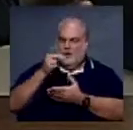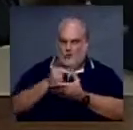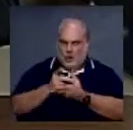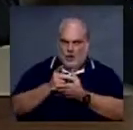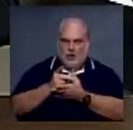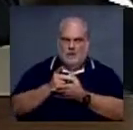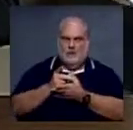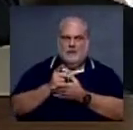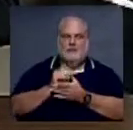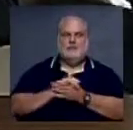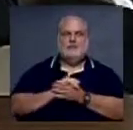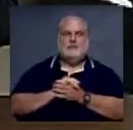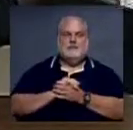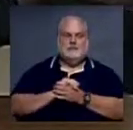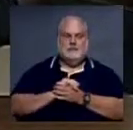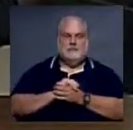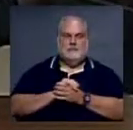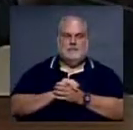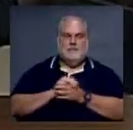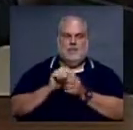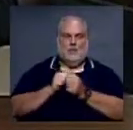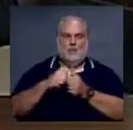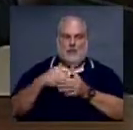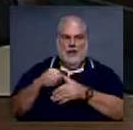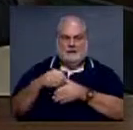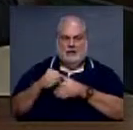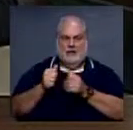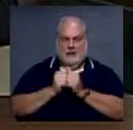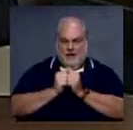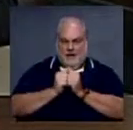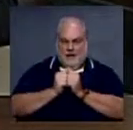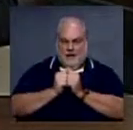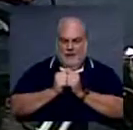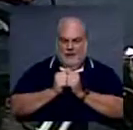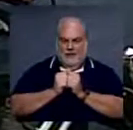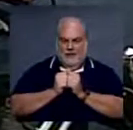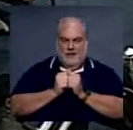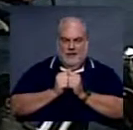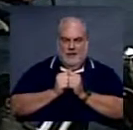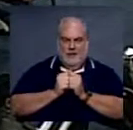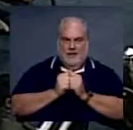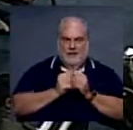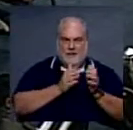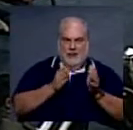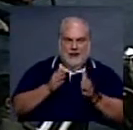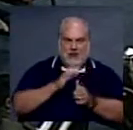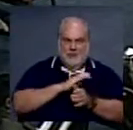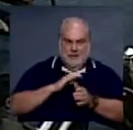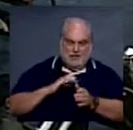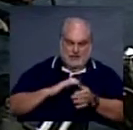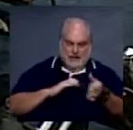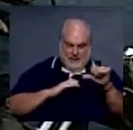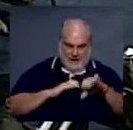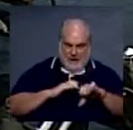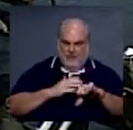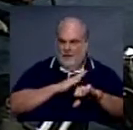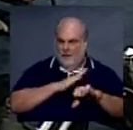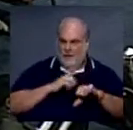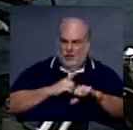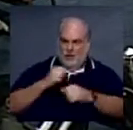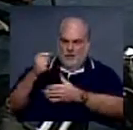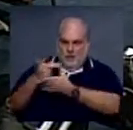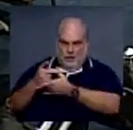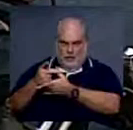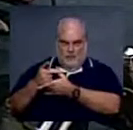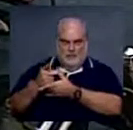Director Hendricks, Oh, the board approved it. with an outside area. The board approved it and the planning commission denied it. Is that right? That's correct. Okay, thank